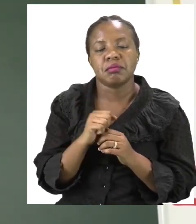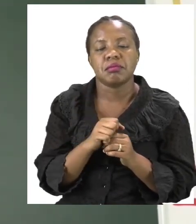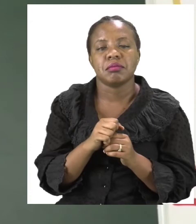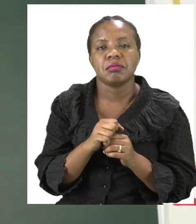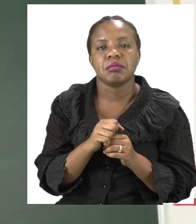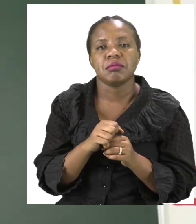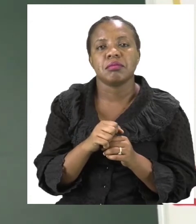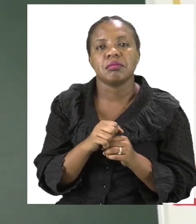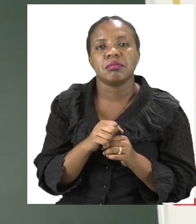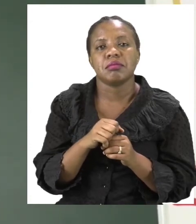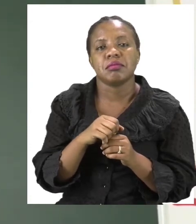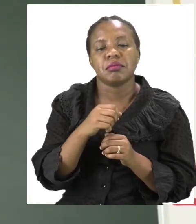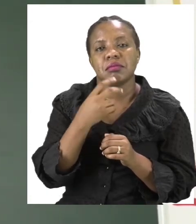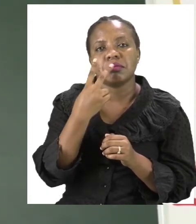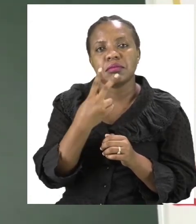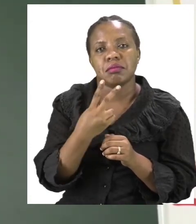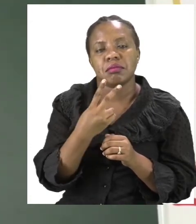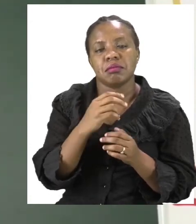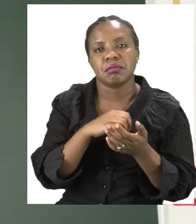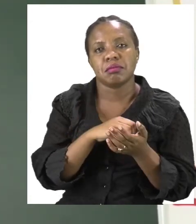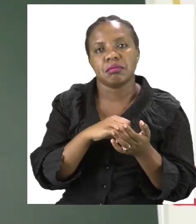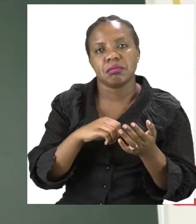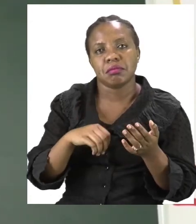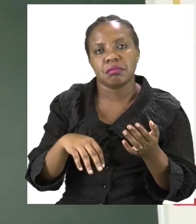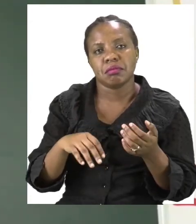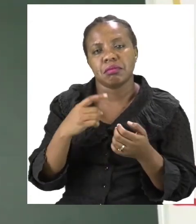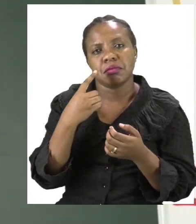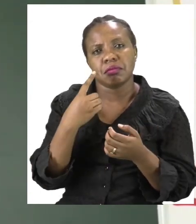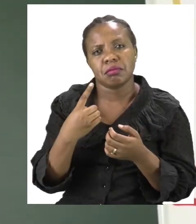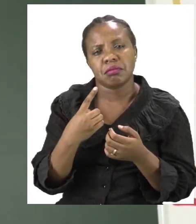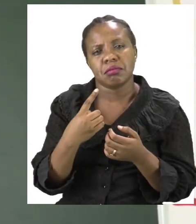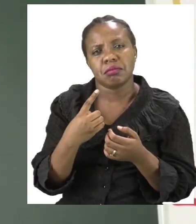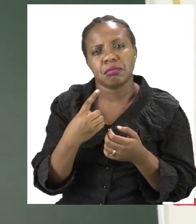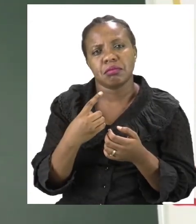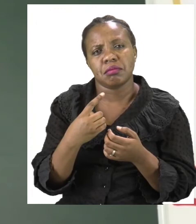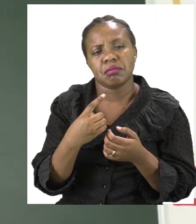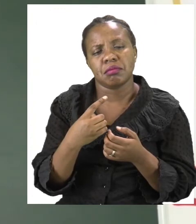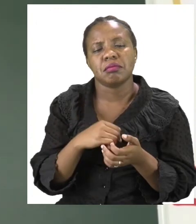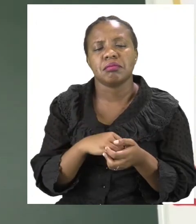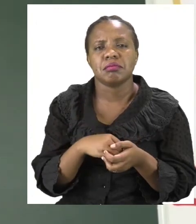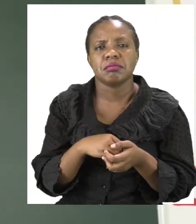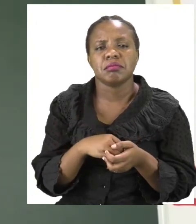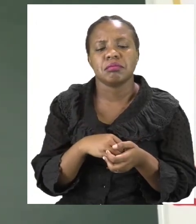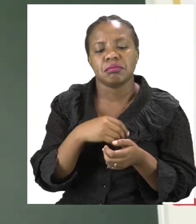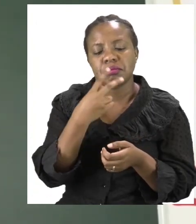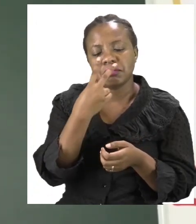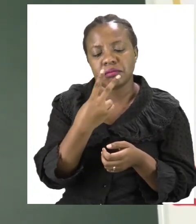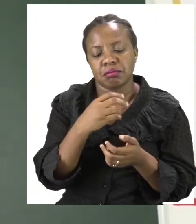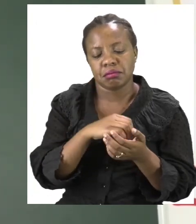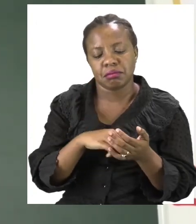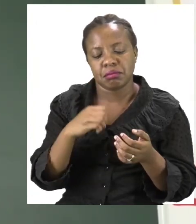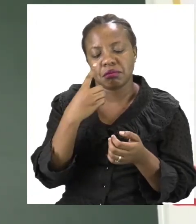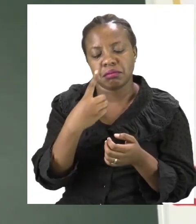minus 1 equals. Now what does 2 minus 1 equal? Yes, 2 minus 1